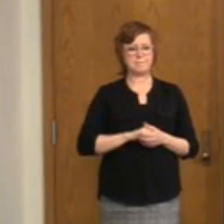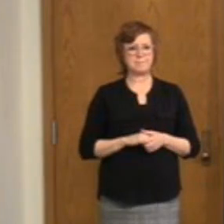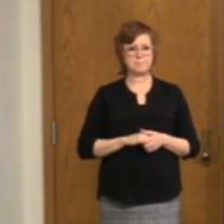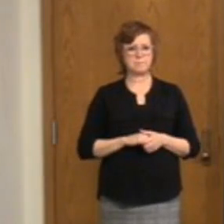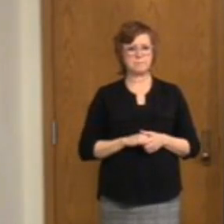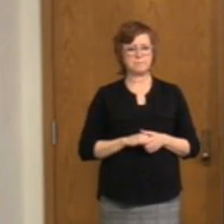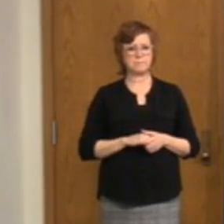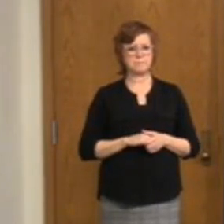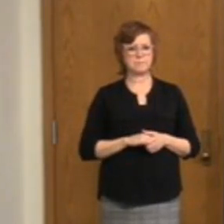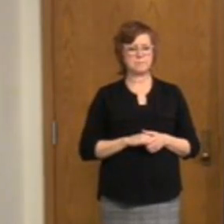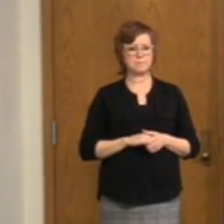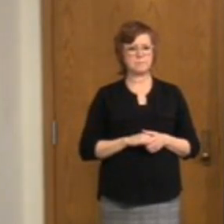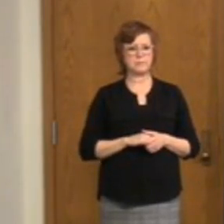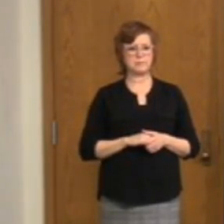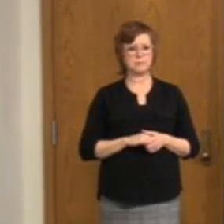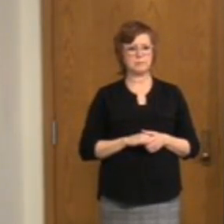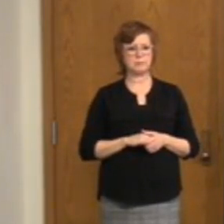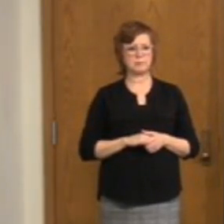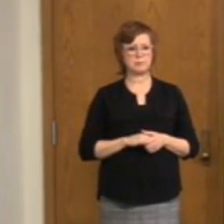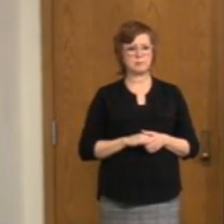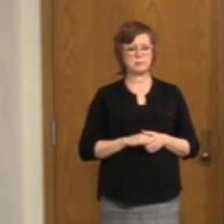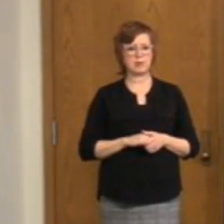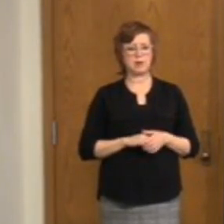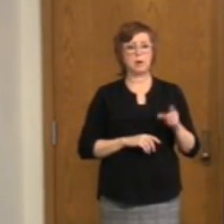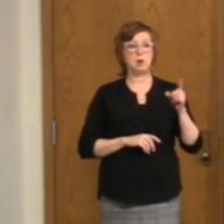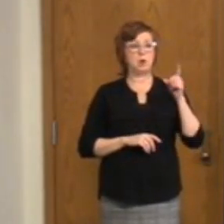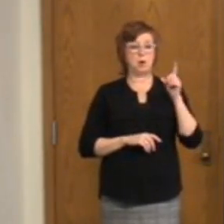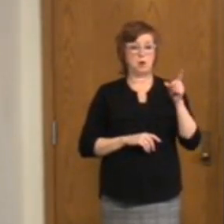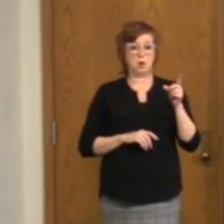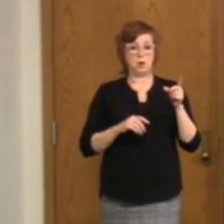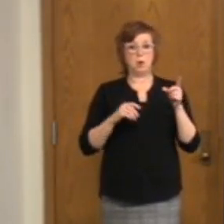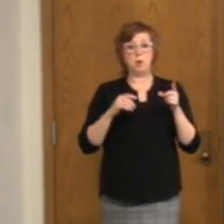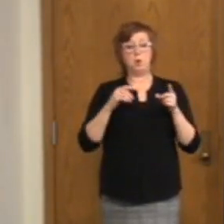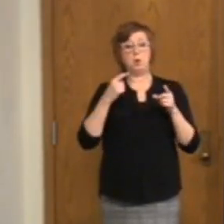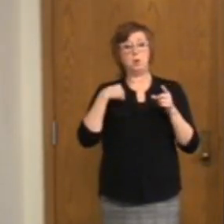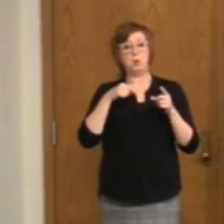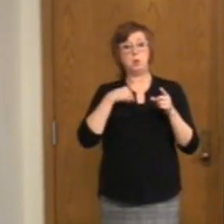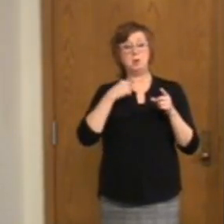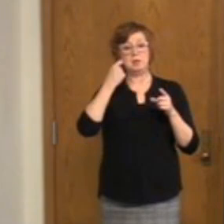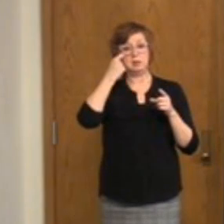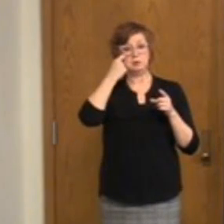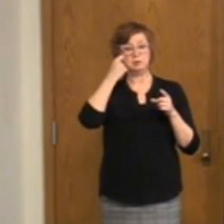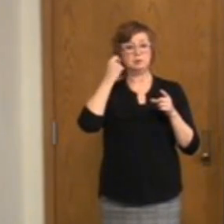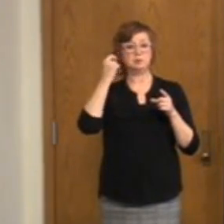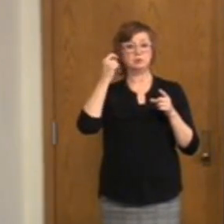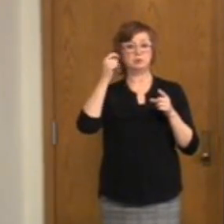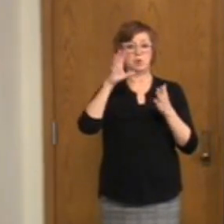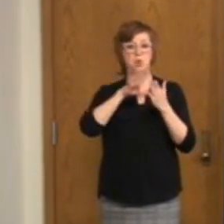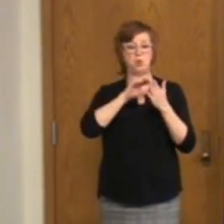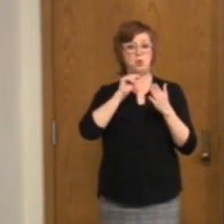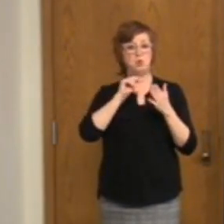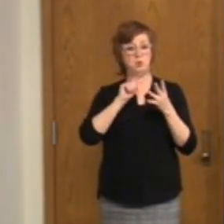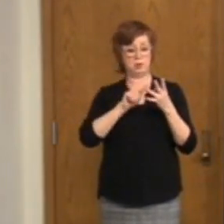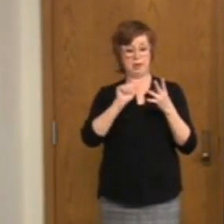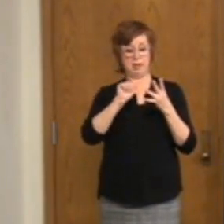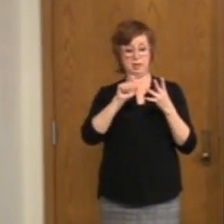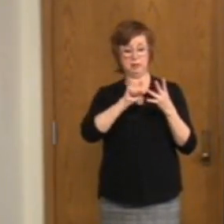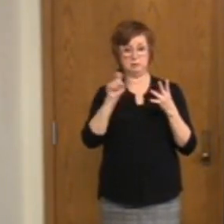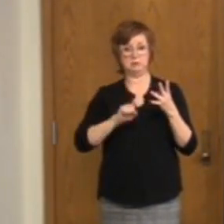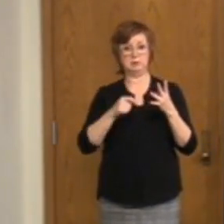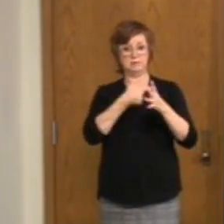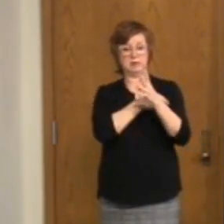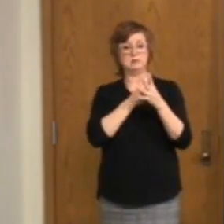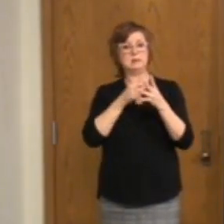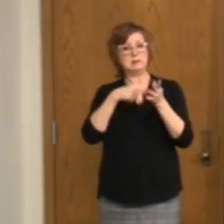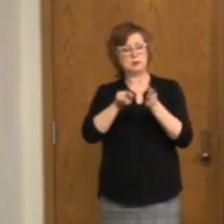Now that we've learned that there will be 15,000 doses of the AstraZeneca vaccine coming to Saskatchewan